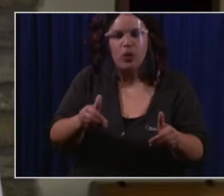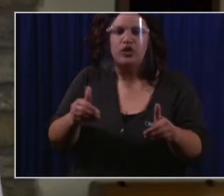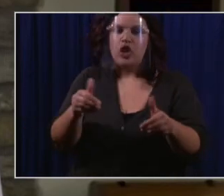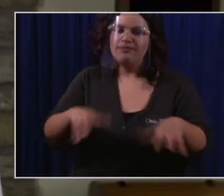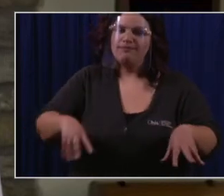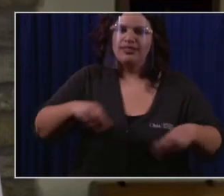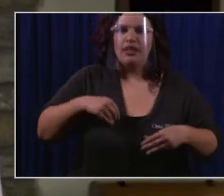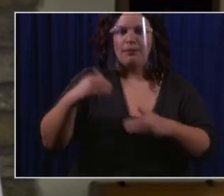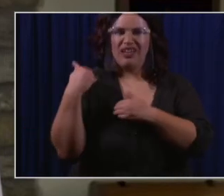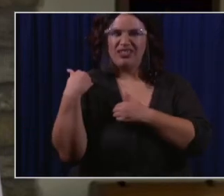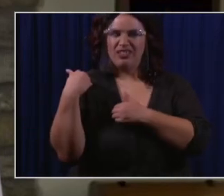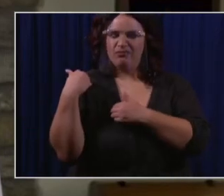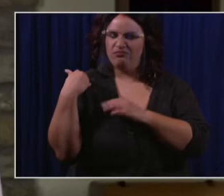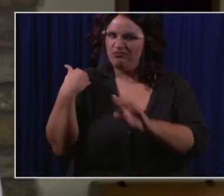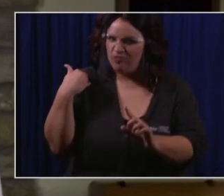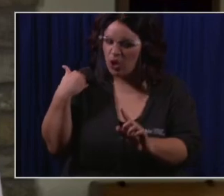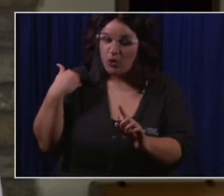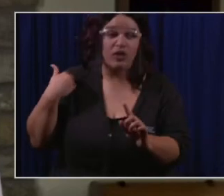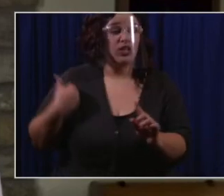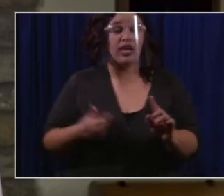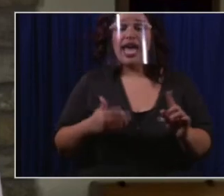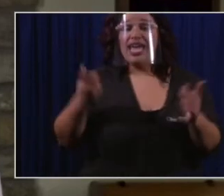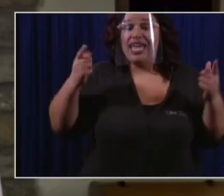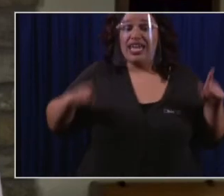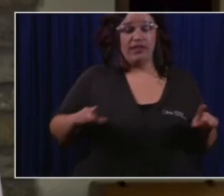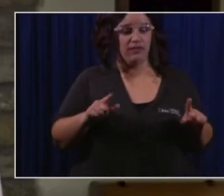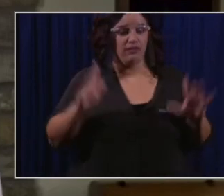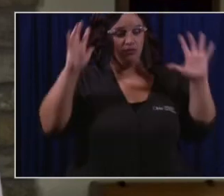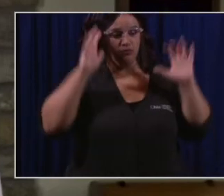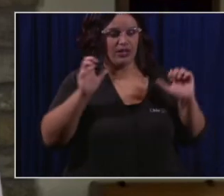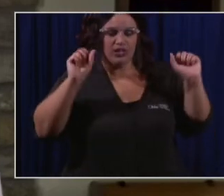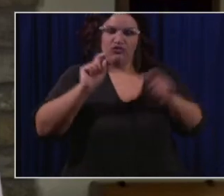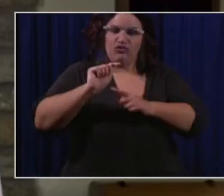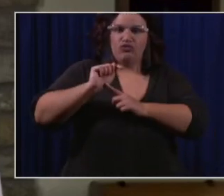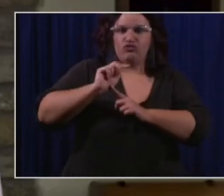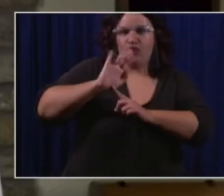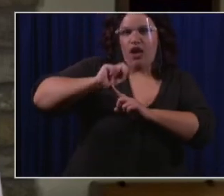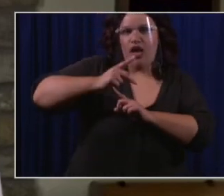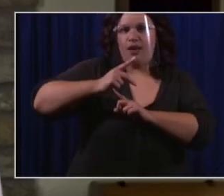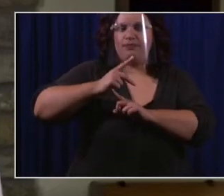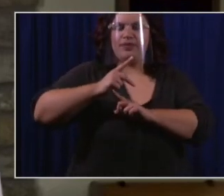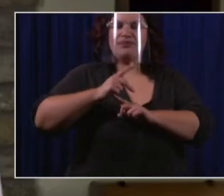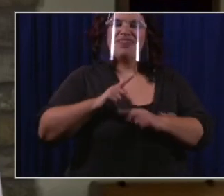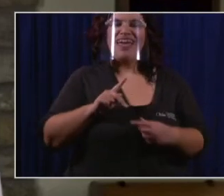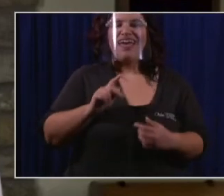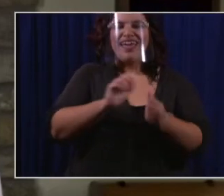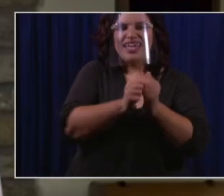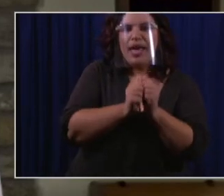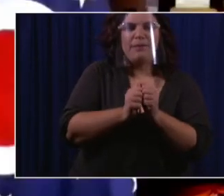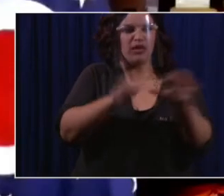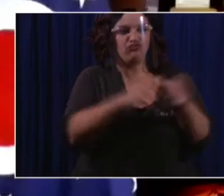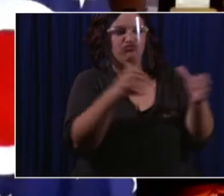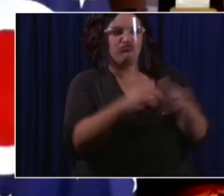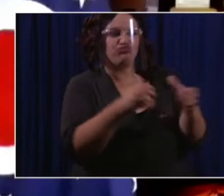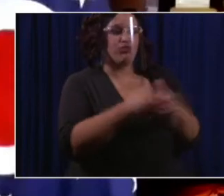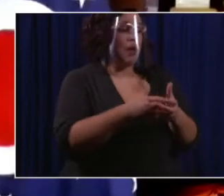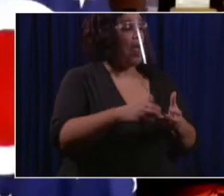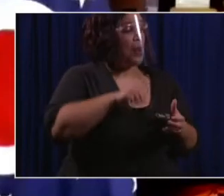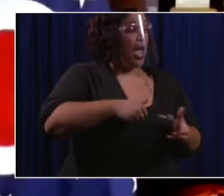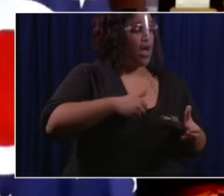in everyday life, but not to the Trump campaign at different events? Well, I can reassure you